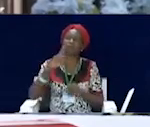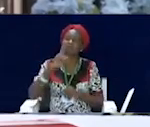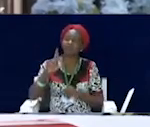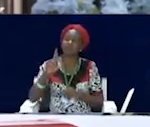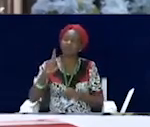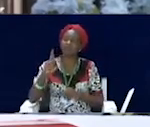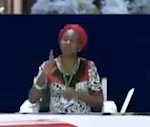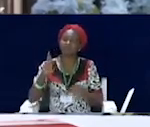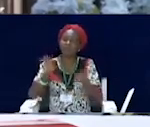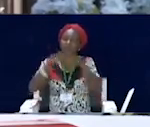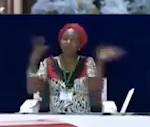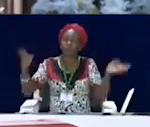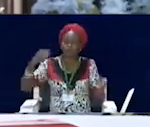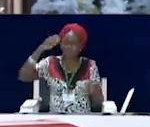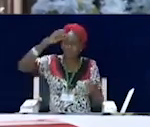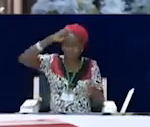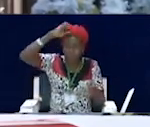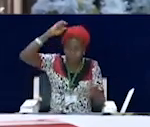opening barbing saloon.